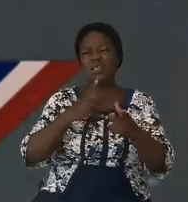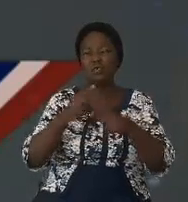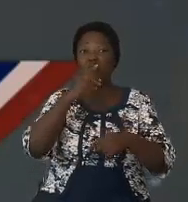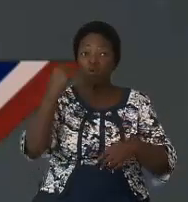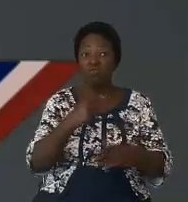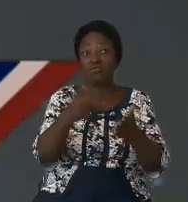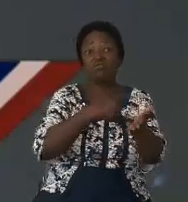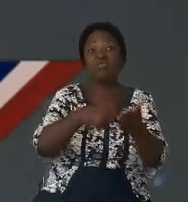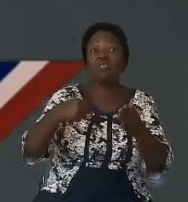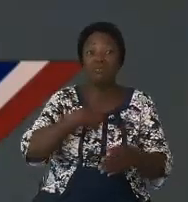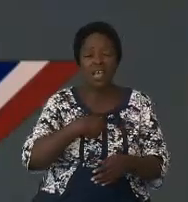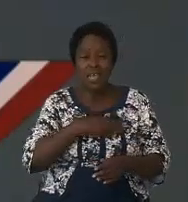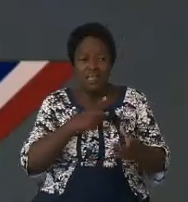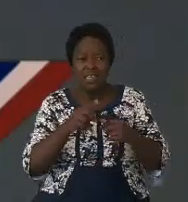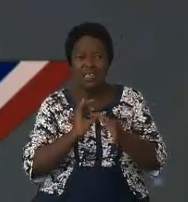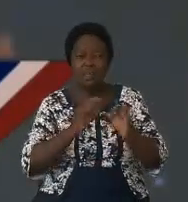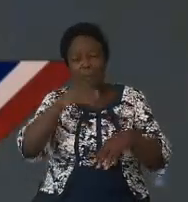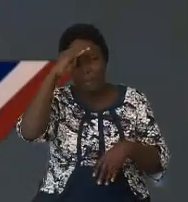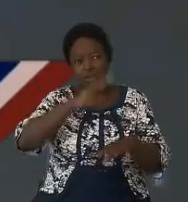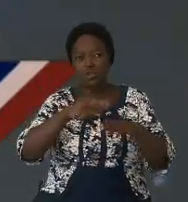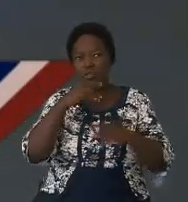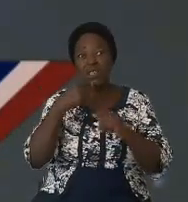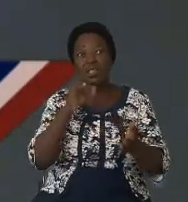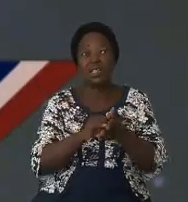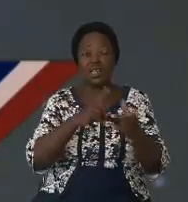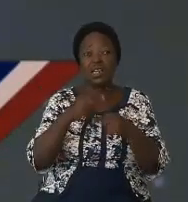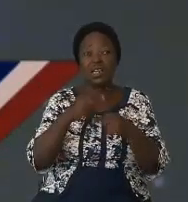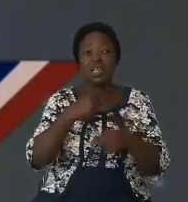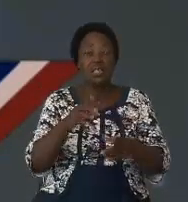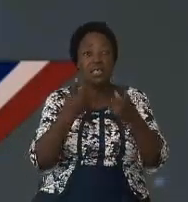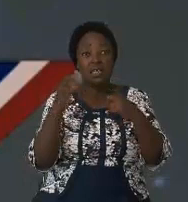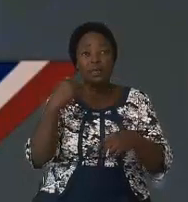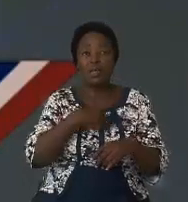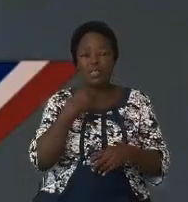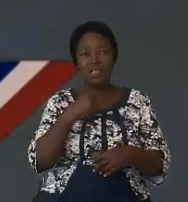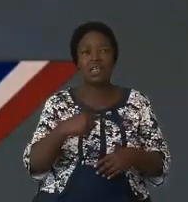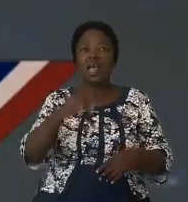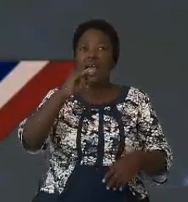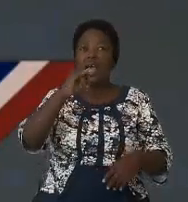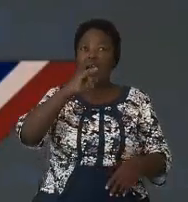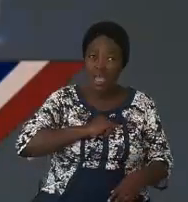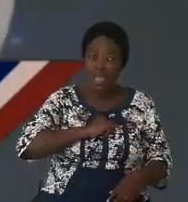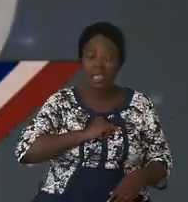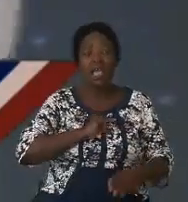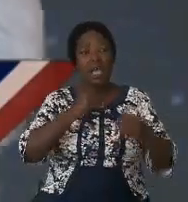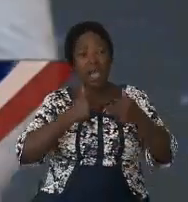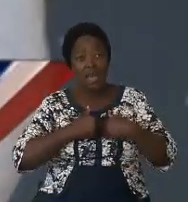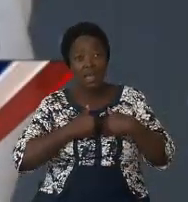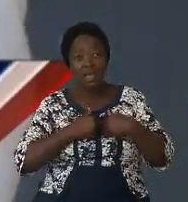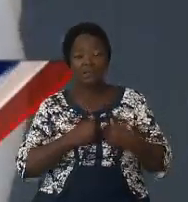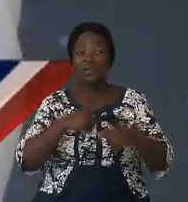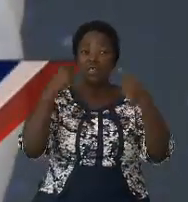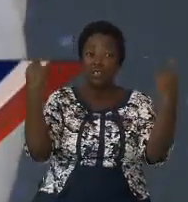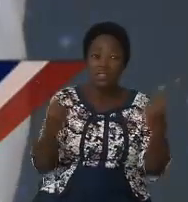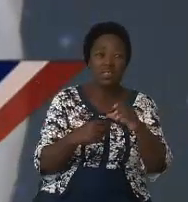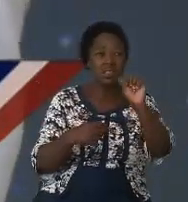father. You discipline me. You always correct me. And the man did not say that. He came and he said,